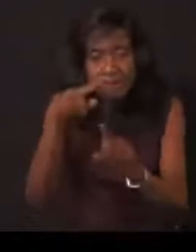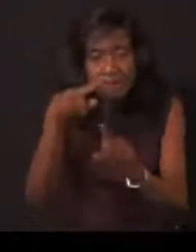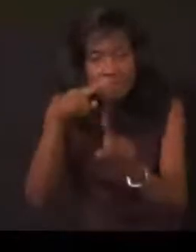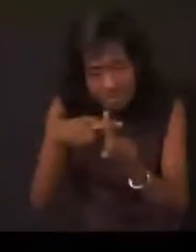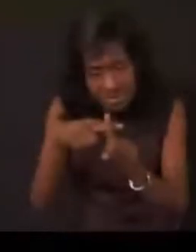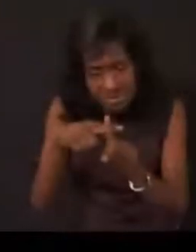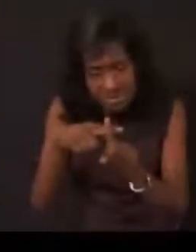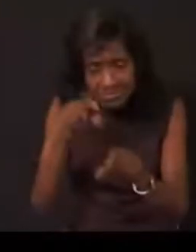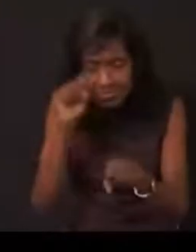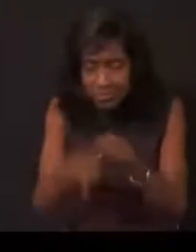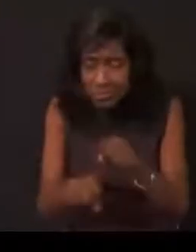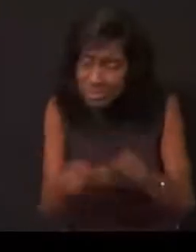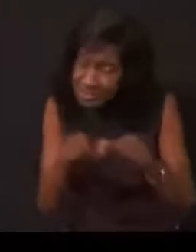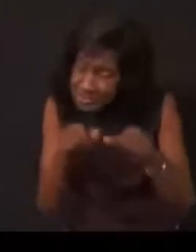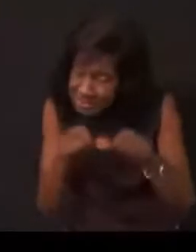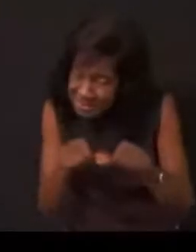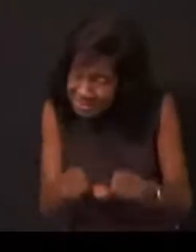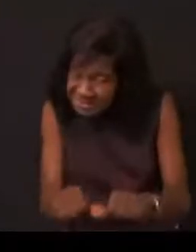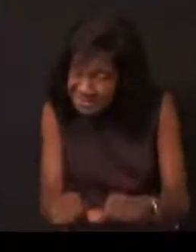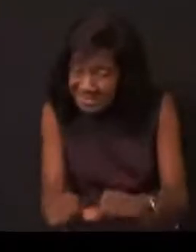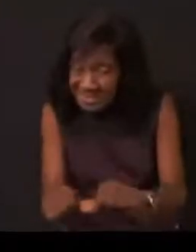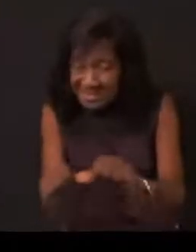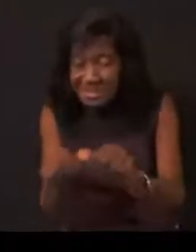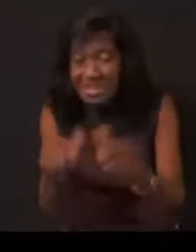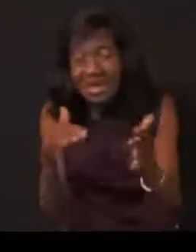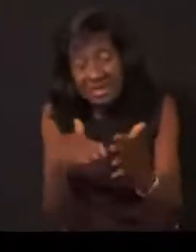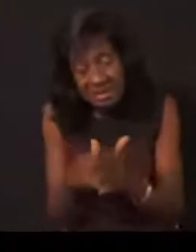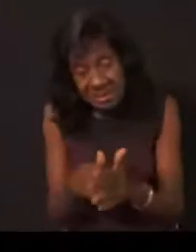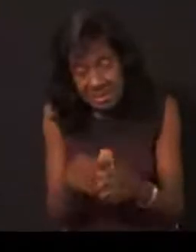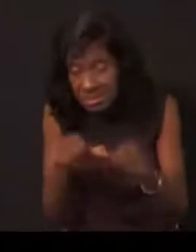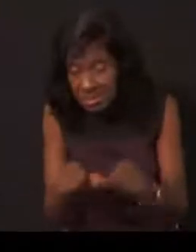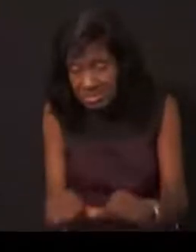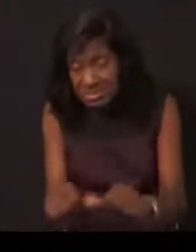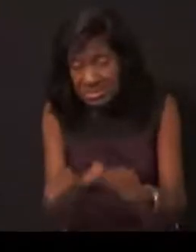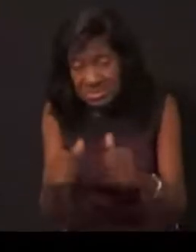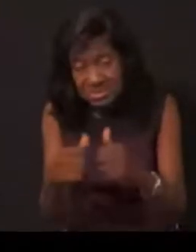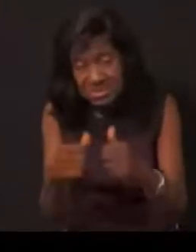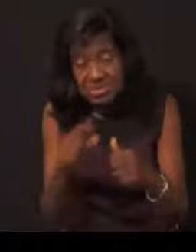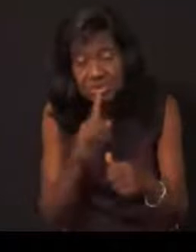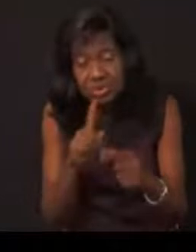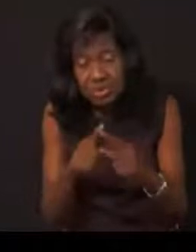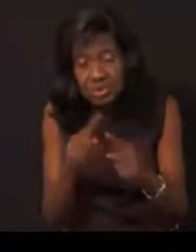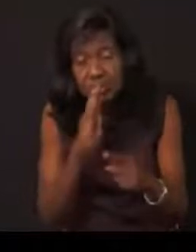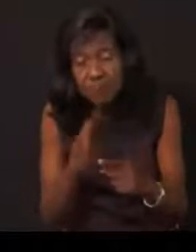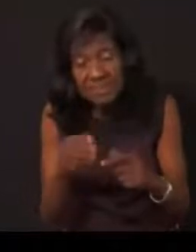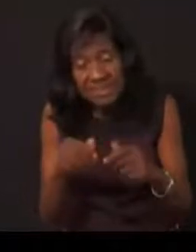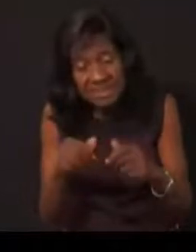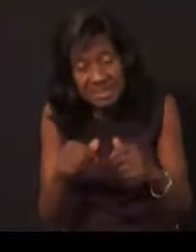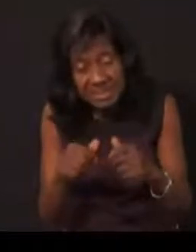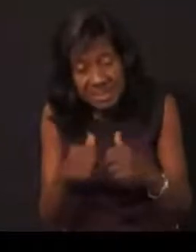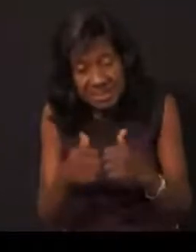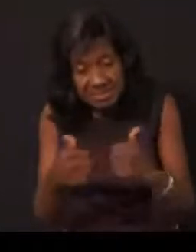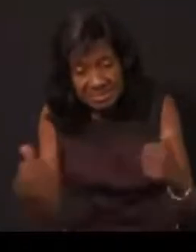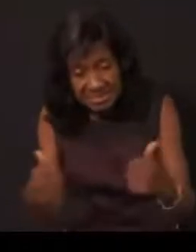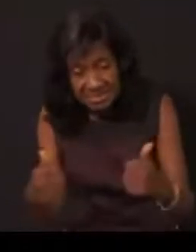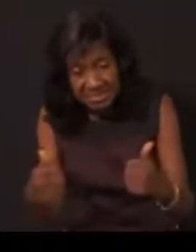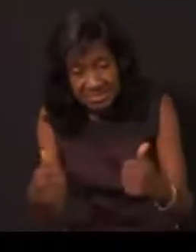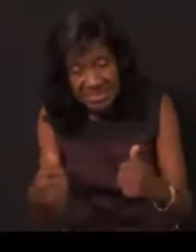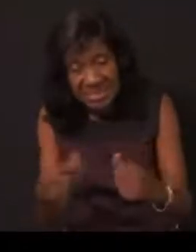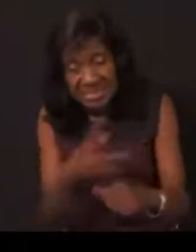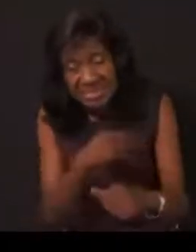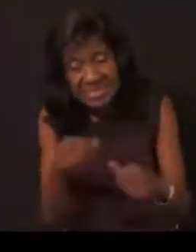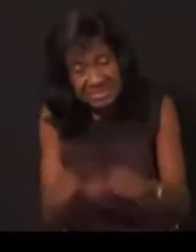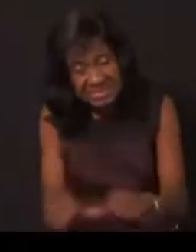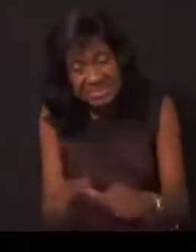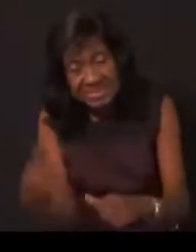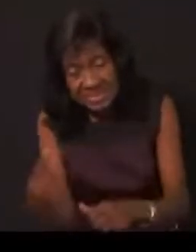restart that process again. Now, I'm very, very sympathetic to those kinds of circumstances. And it takes all of us.